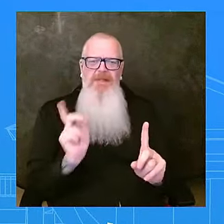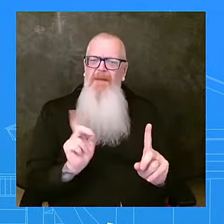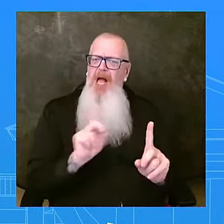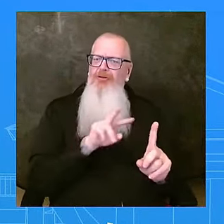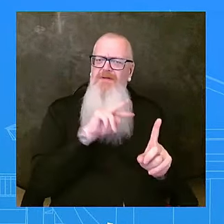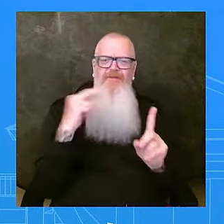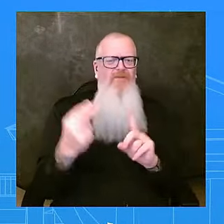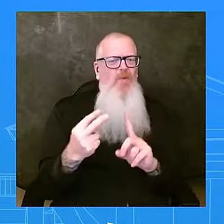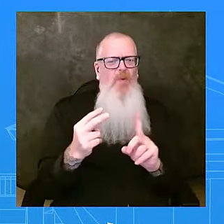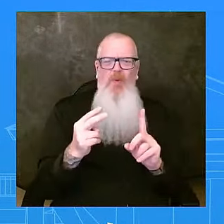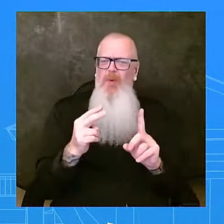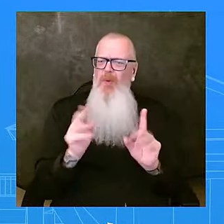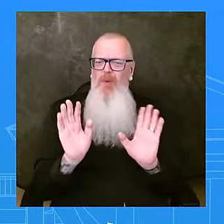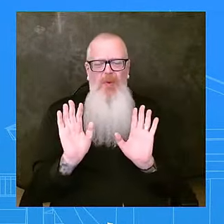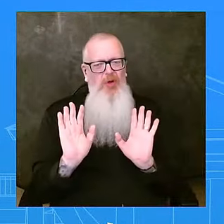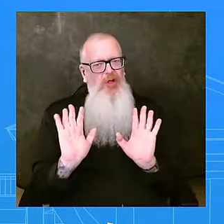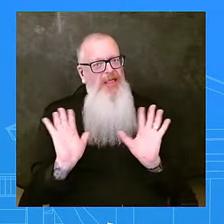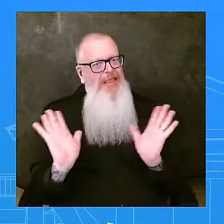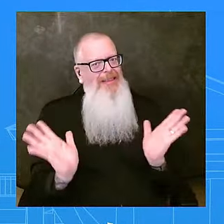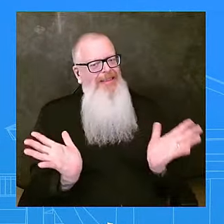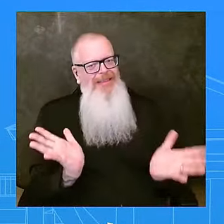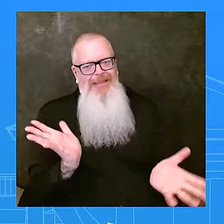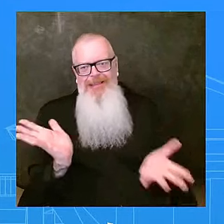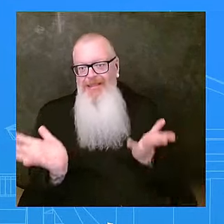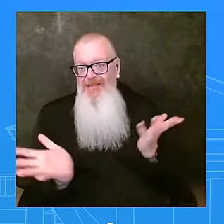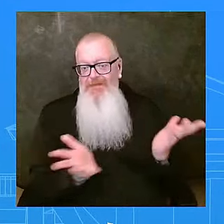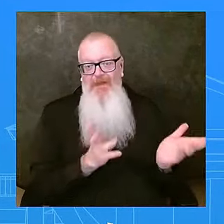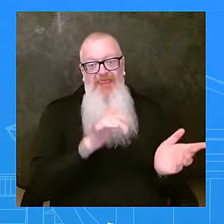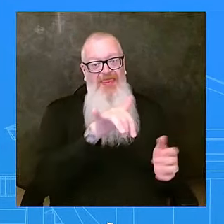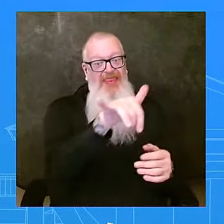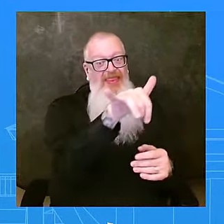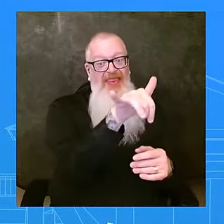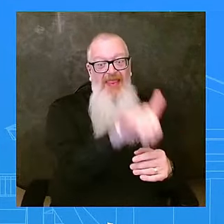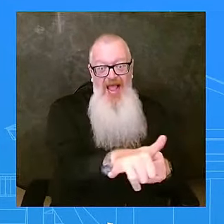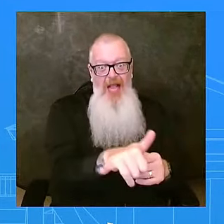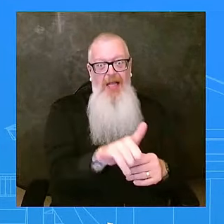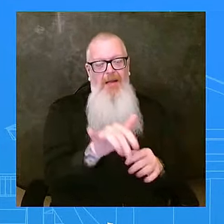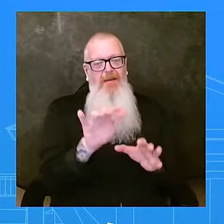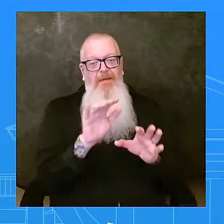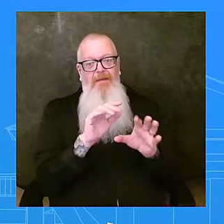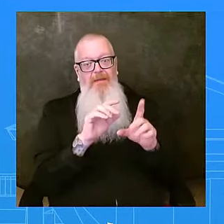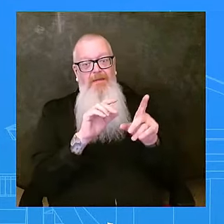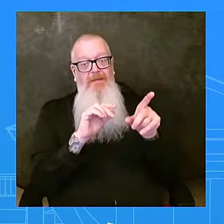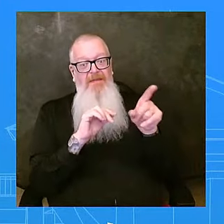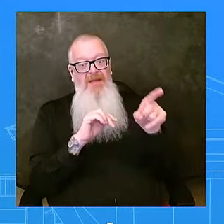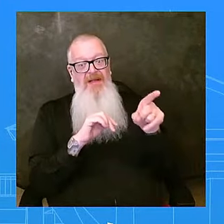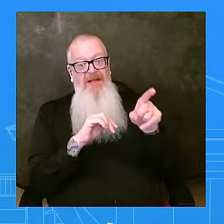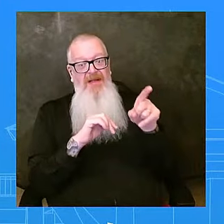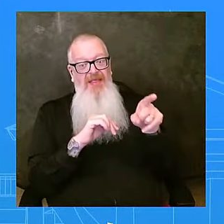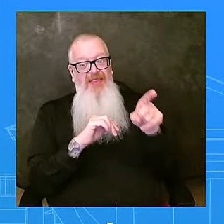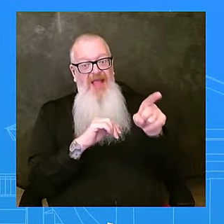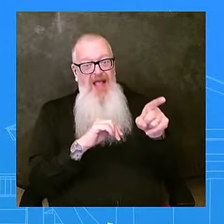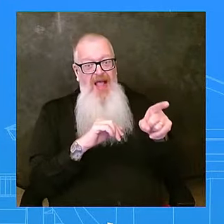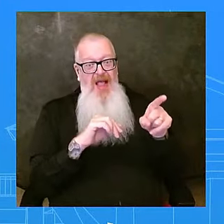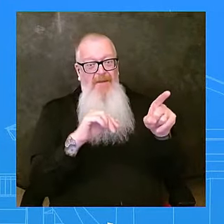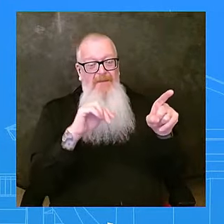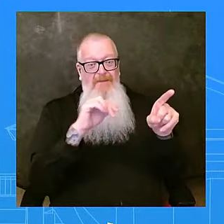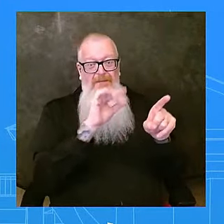And so that's what the president believes. That type of rhetoric is coming